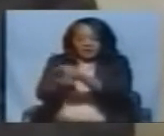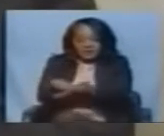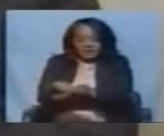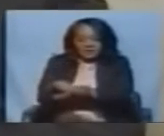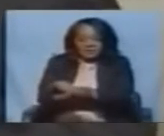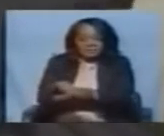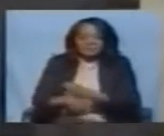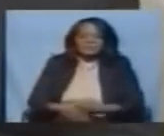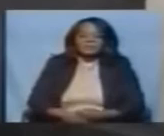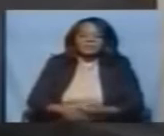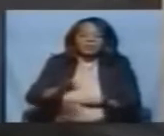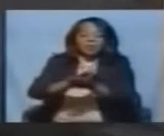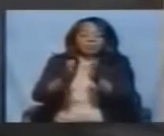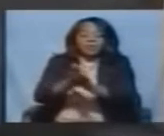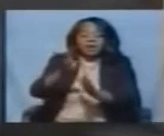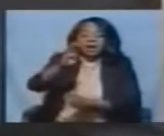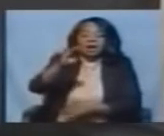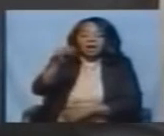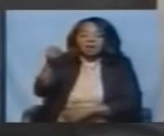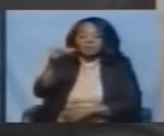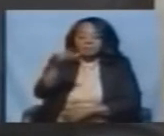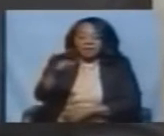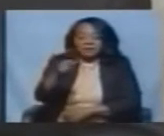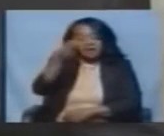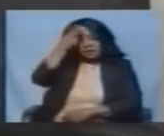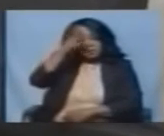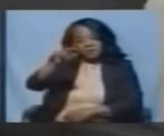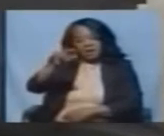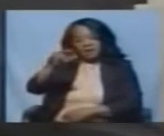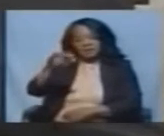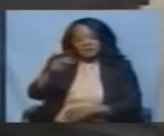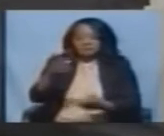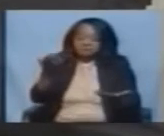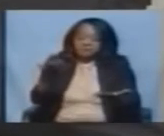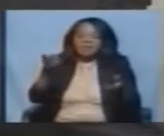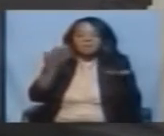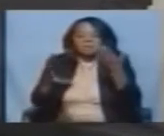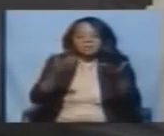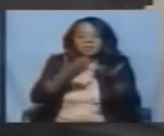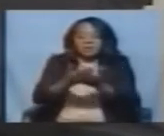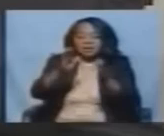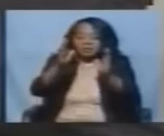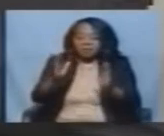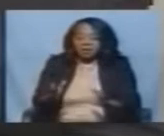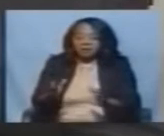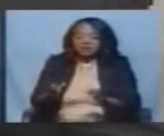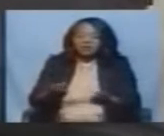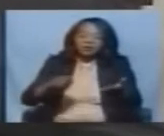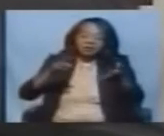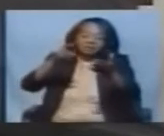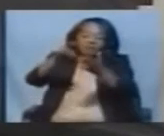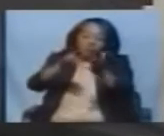become buyers. For instance, you go in the mines, you find that maybe a buyer is actually reporting into a finance person or